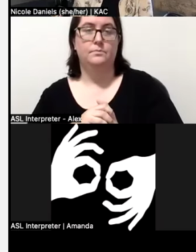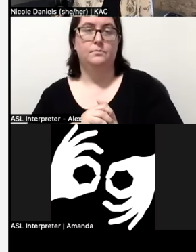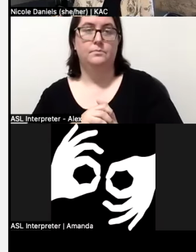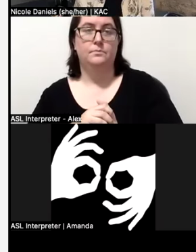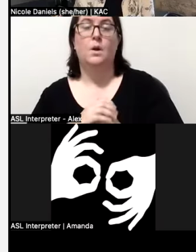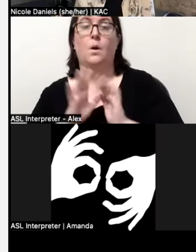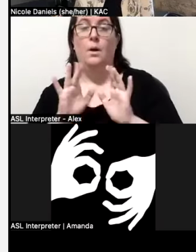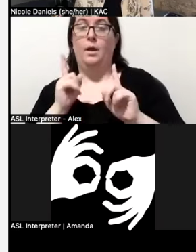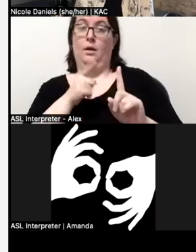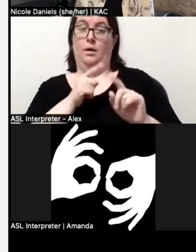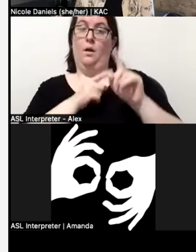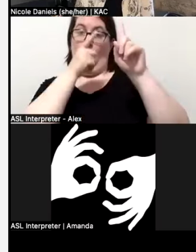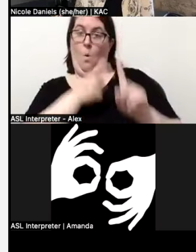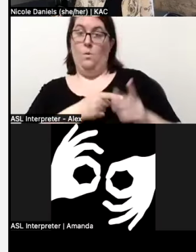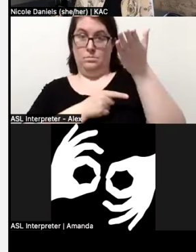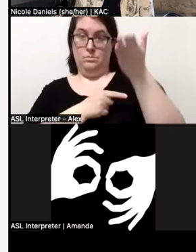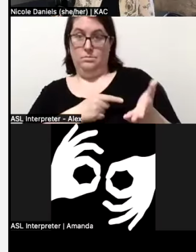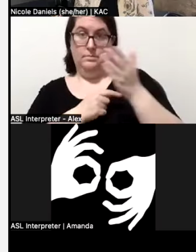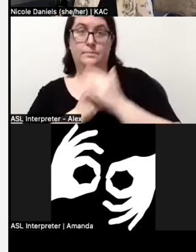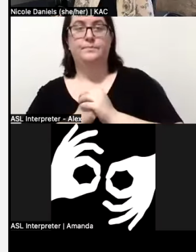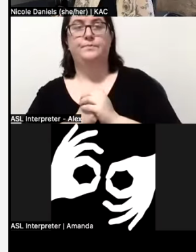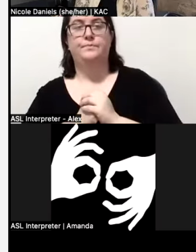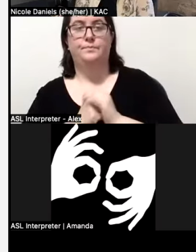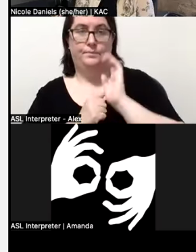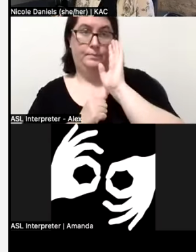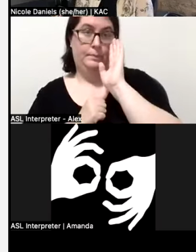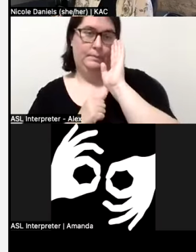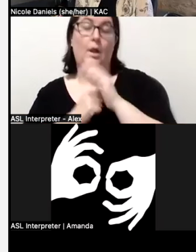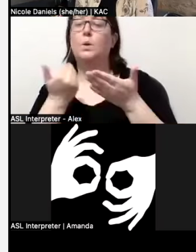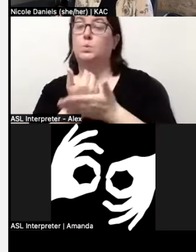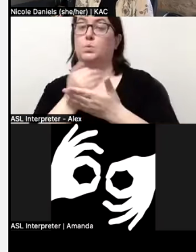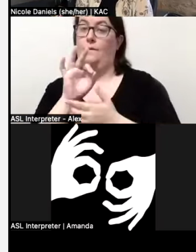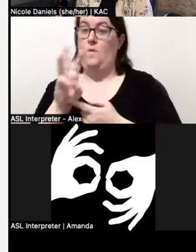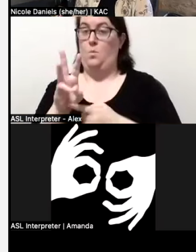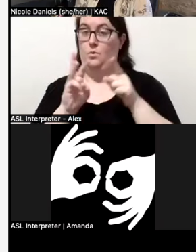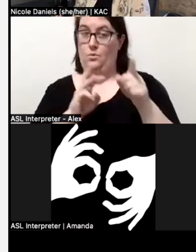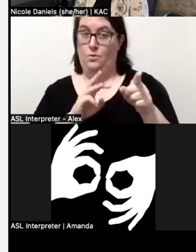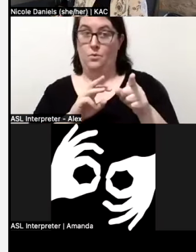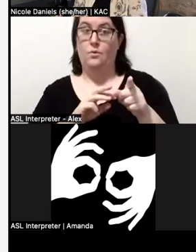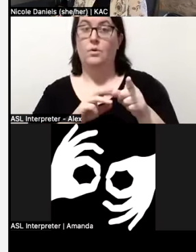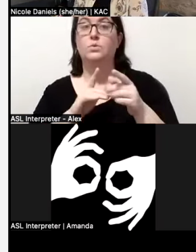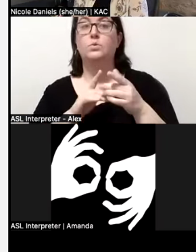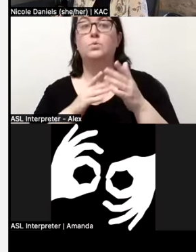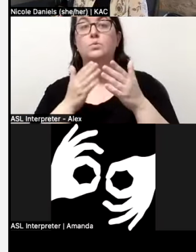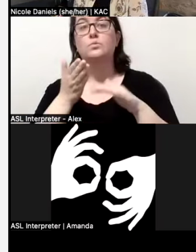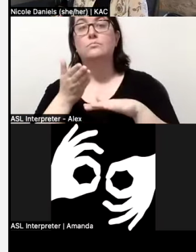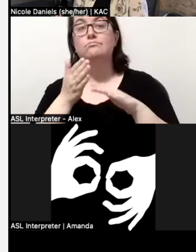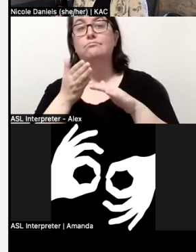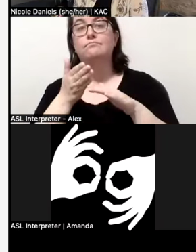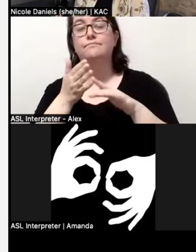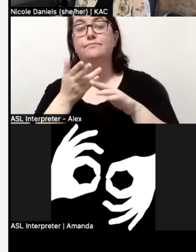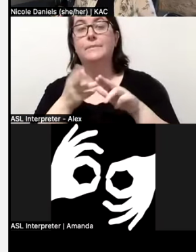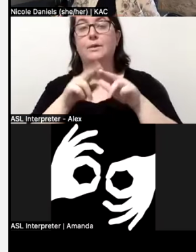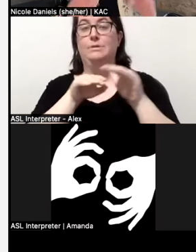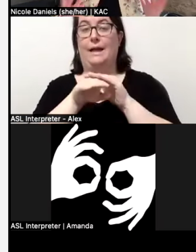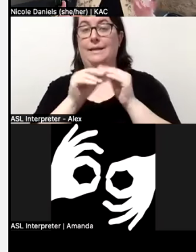Okay, so the goals and priorities for CKAF under the new framework are to increase access and inclusivity. So we're